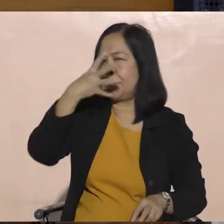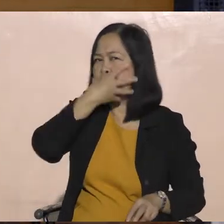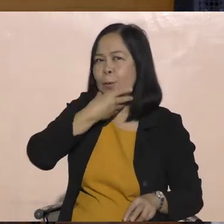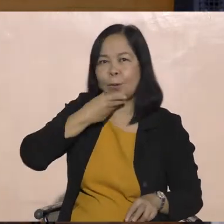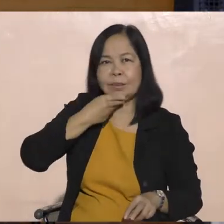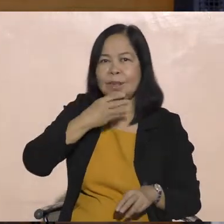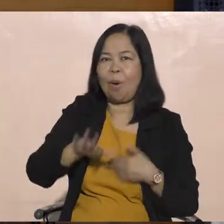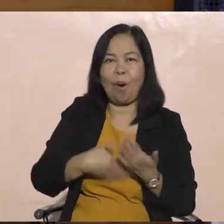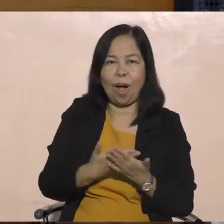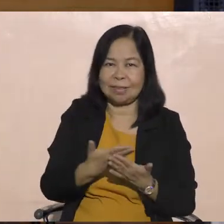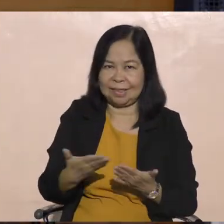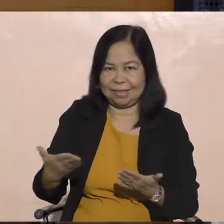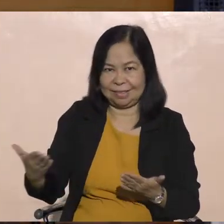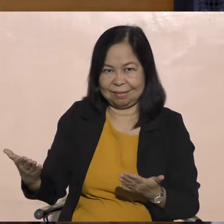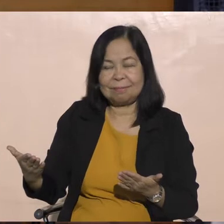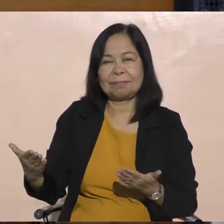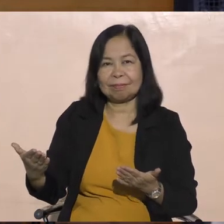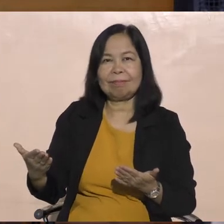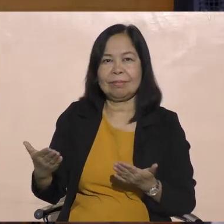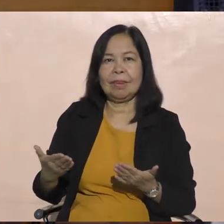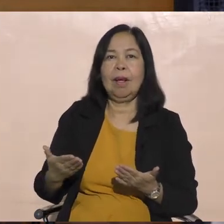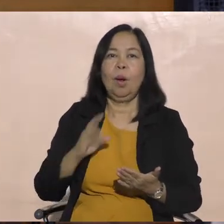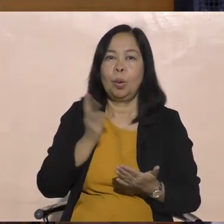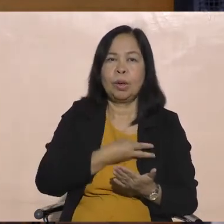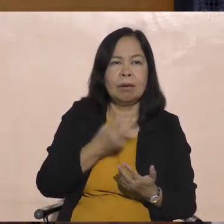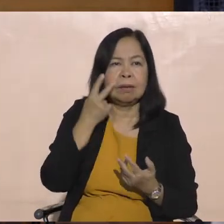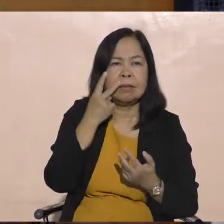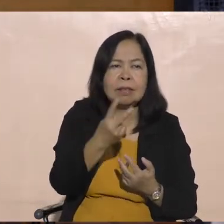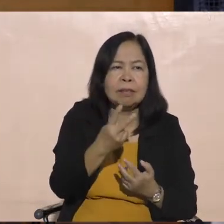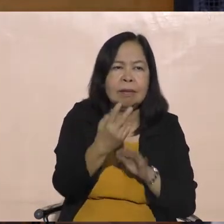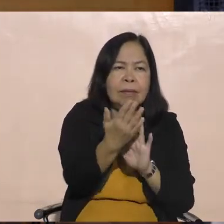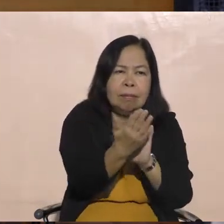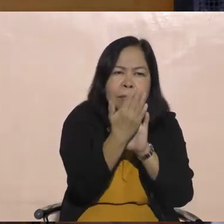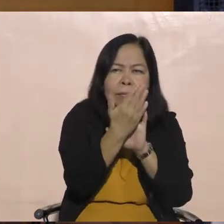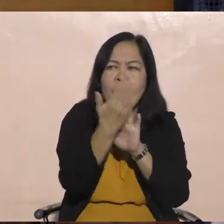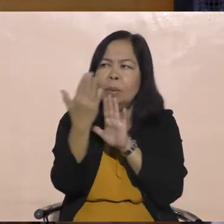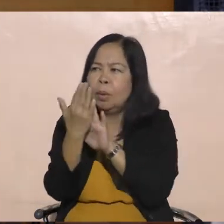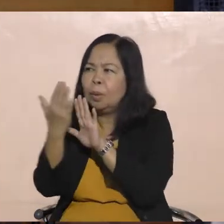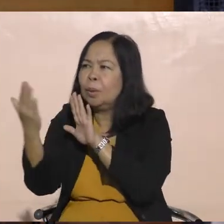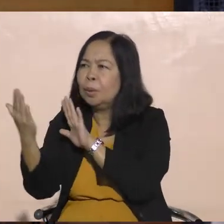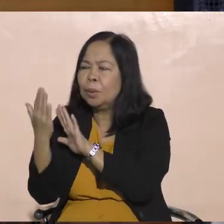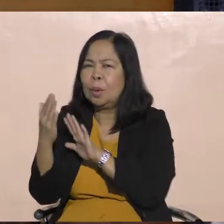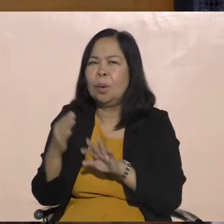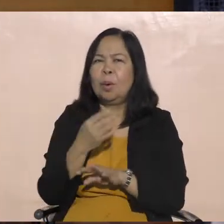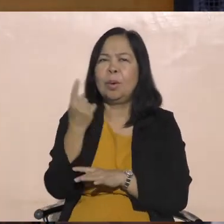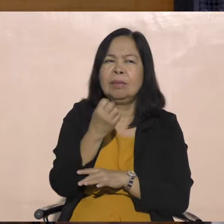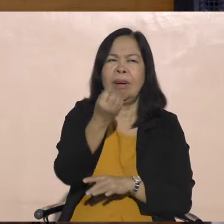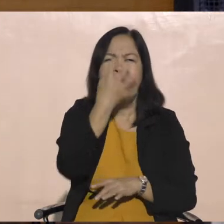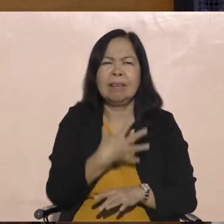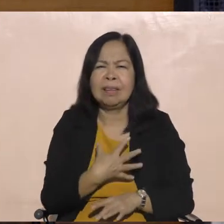Ginoo makalantaw o maanindot gikan sa mga butang, tanang butang, mga kaigsunan. God sees beauty in